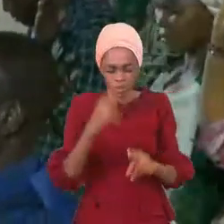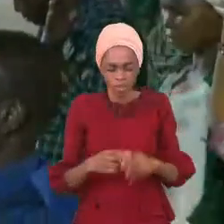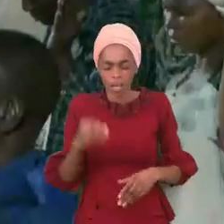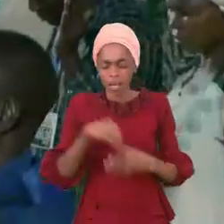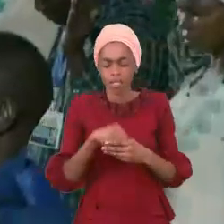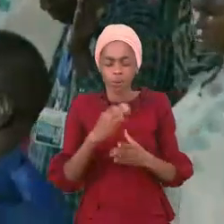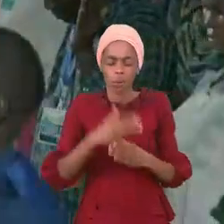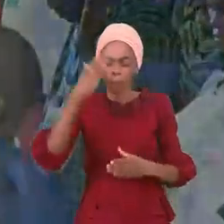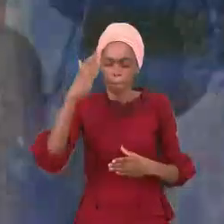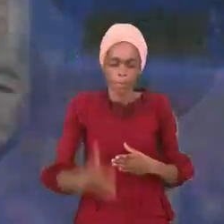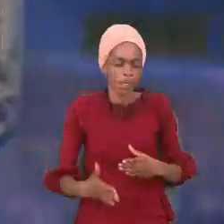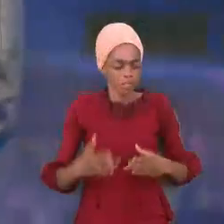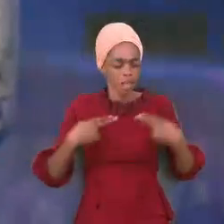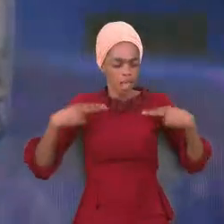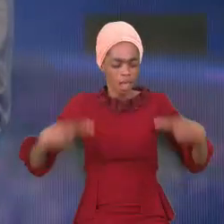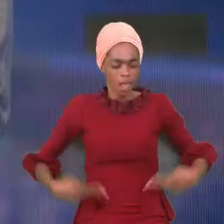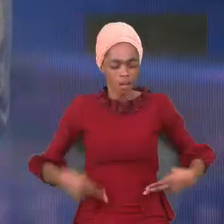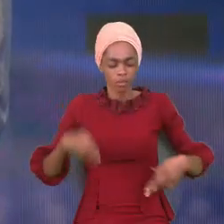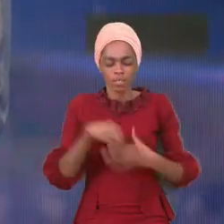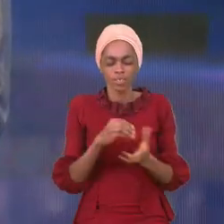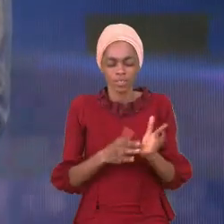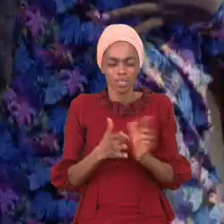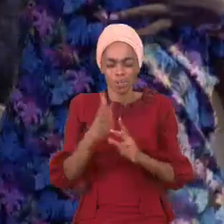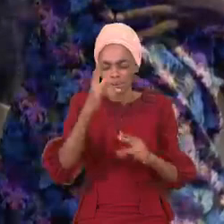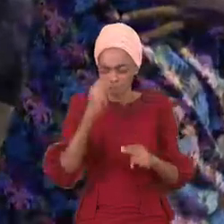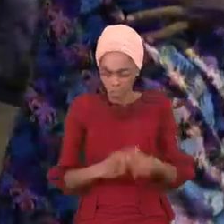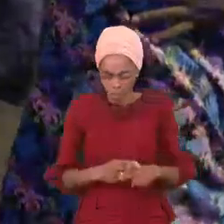total health in Jesus' name.